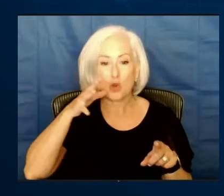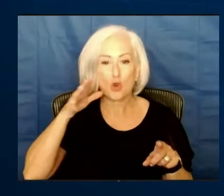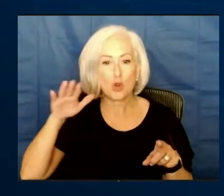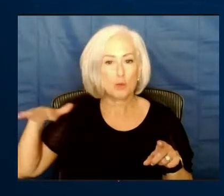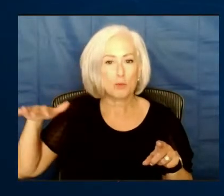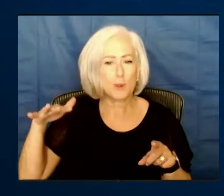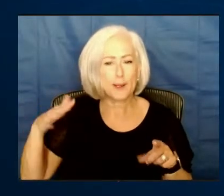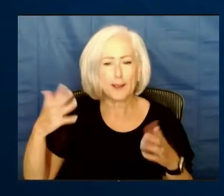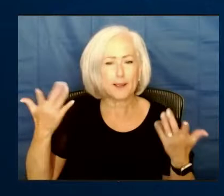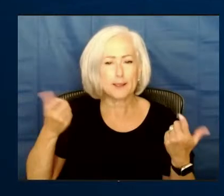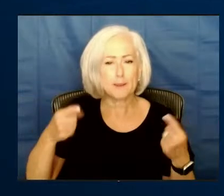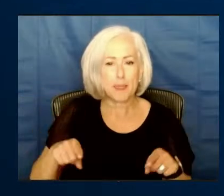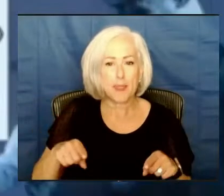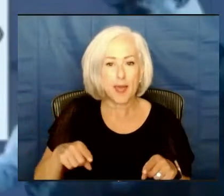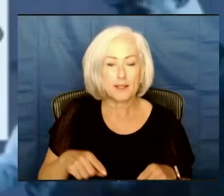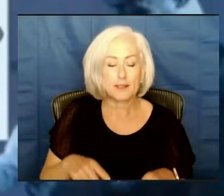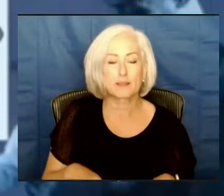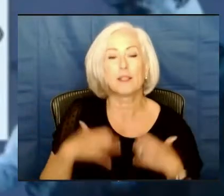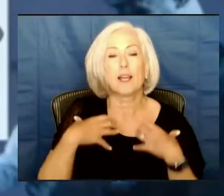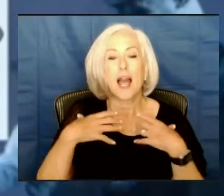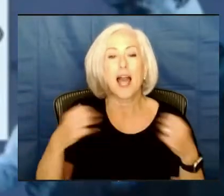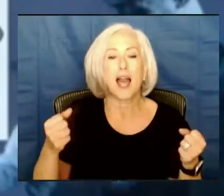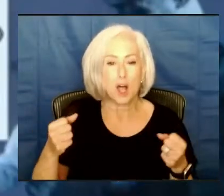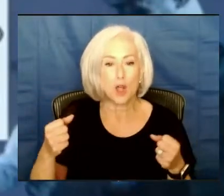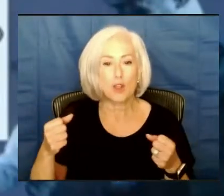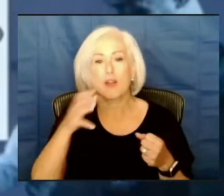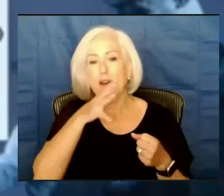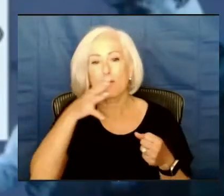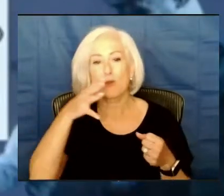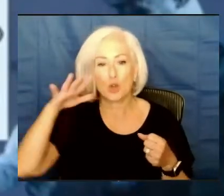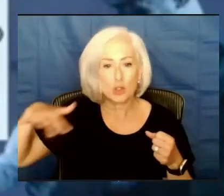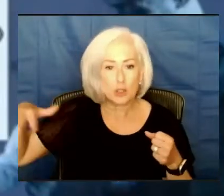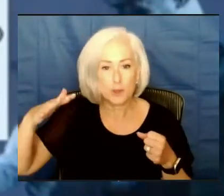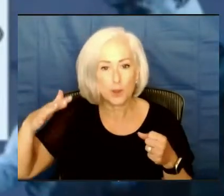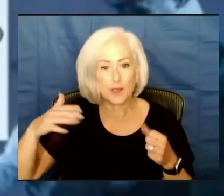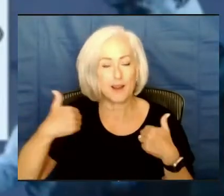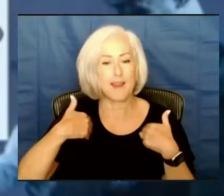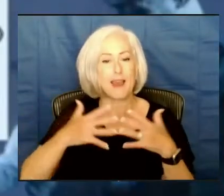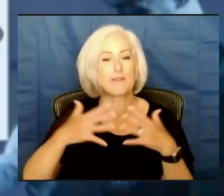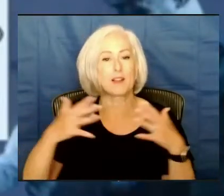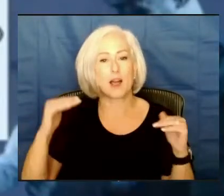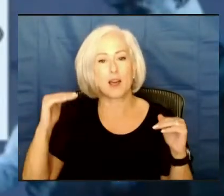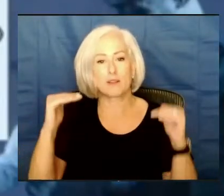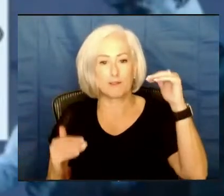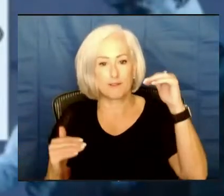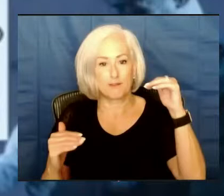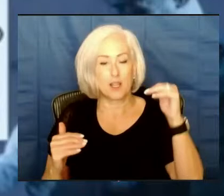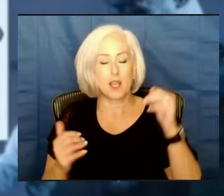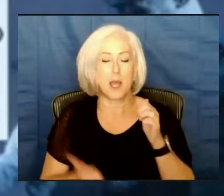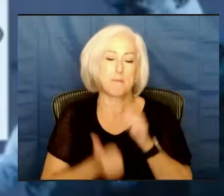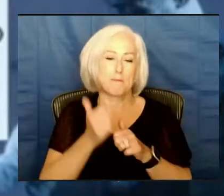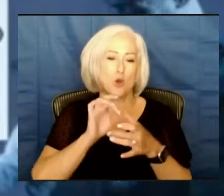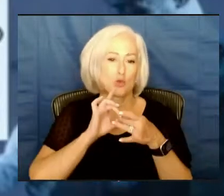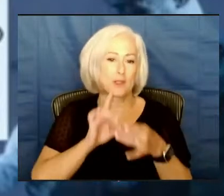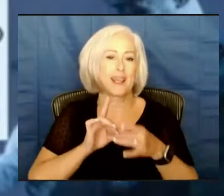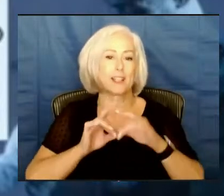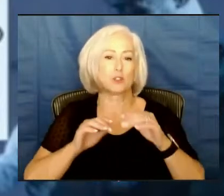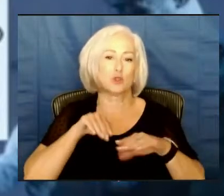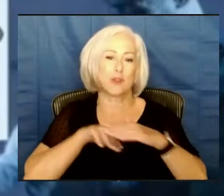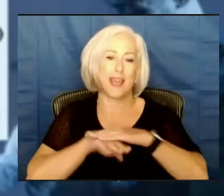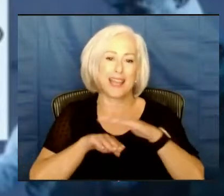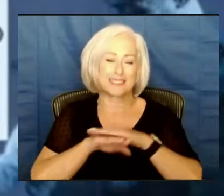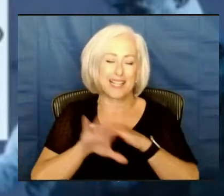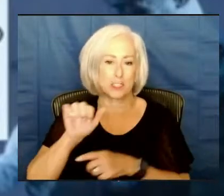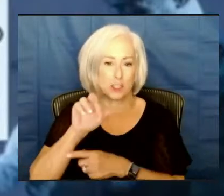so health in rural communities, there are many disparities, and I think it's mostly related to the access to care. In a rural community, there